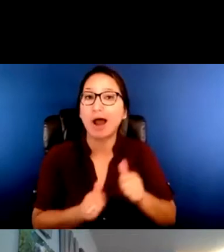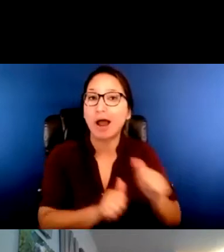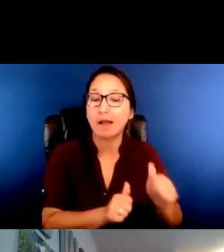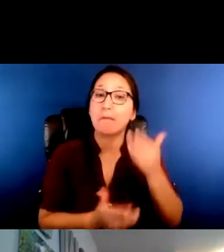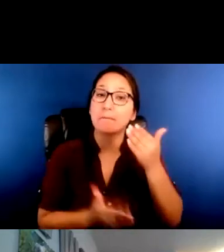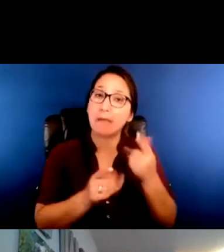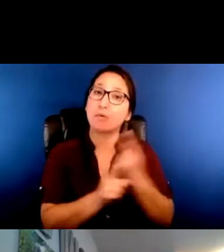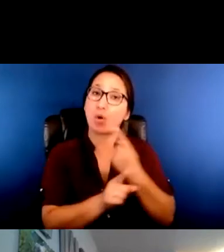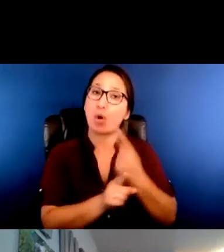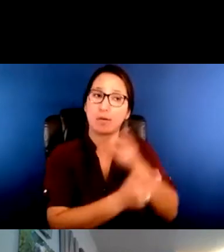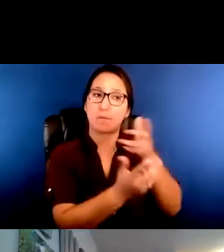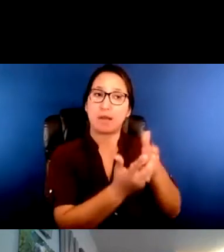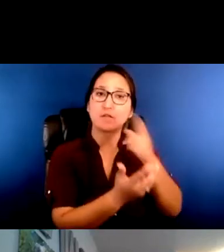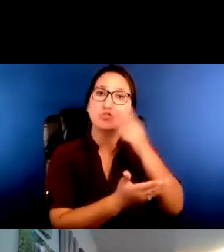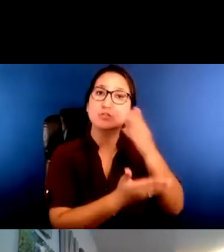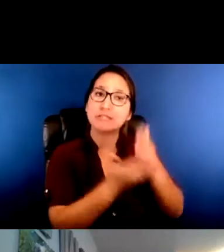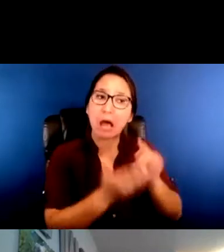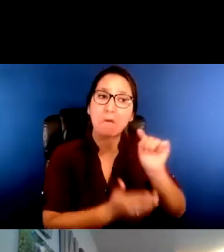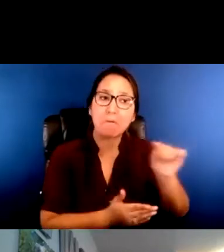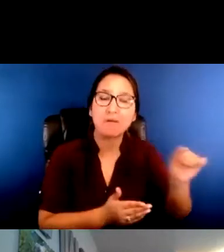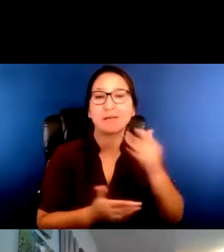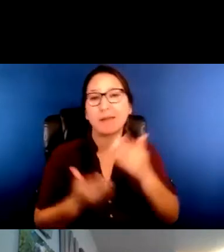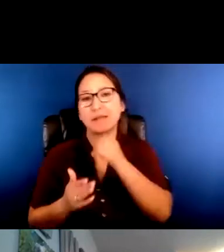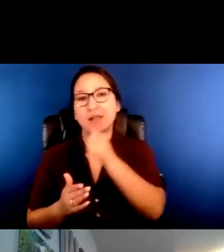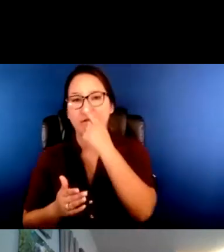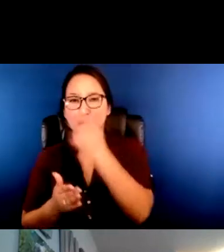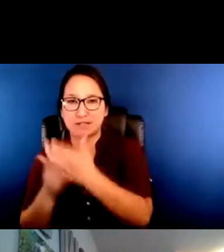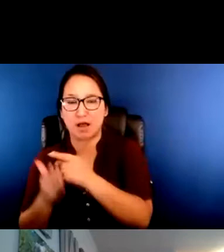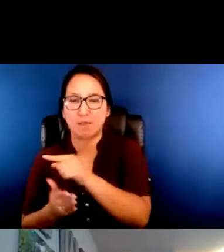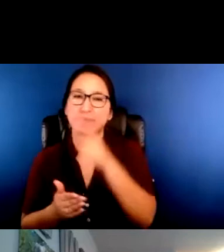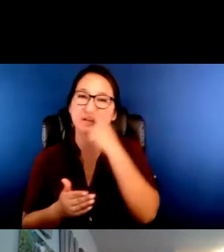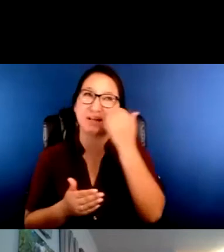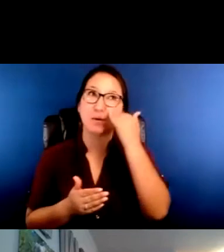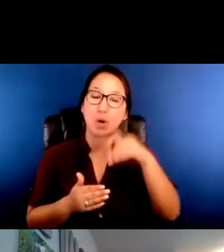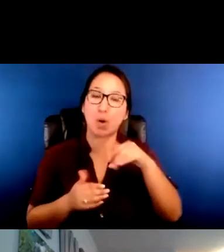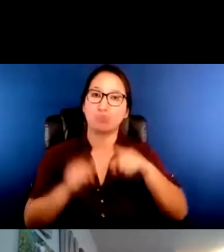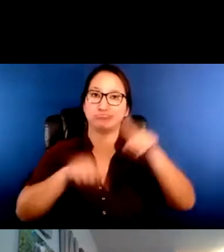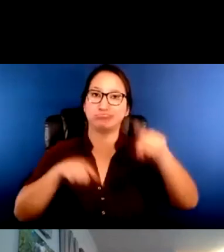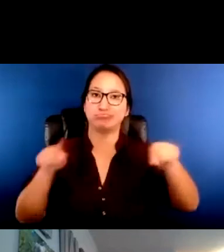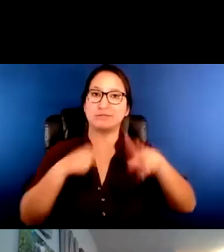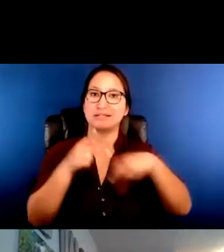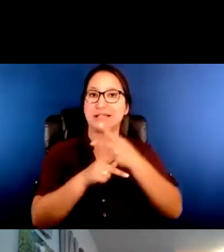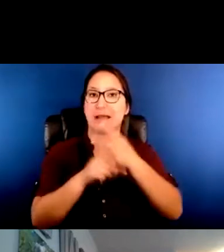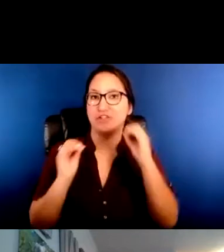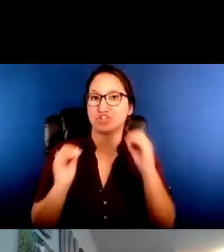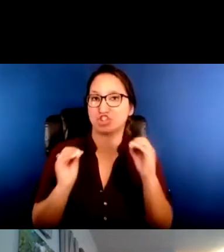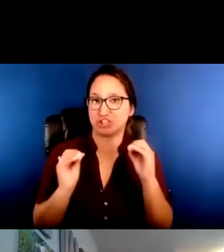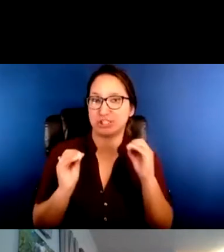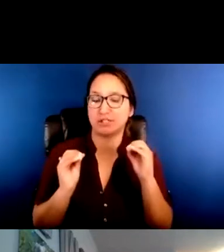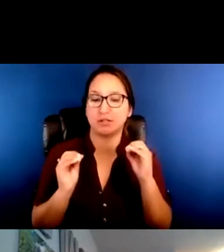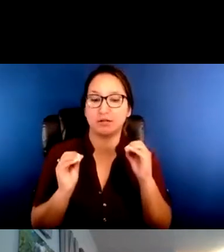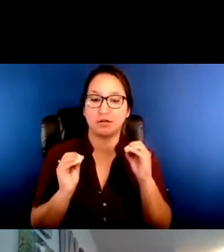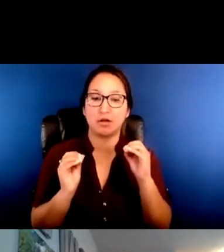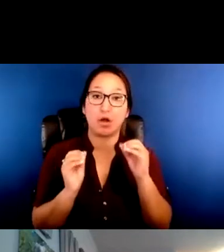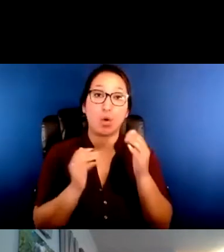because, there's so many different types of things and instruction going on, whether it's, instruction on a trumpet